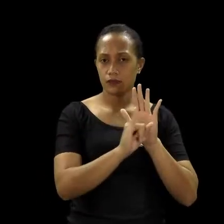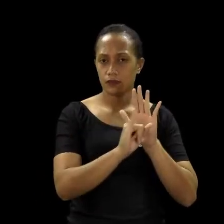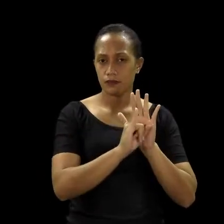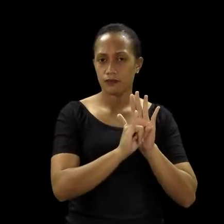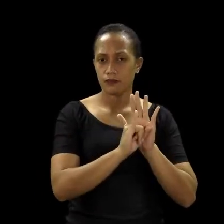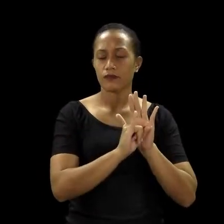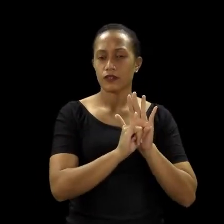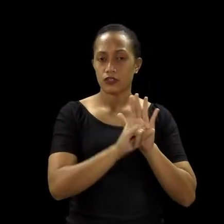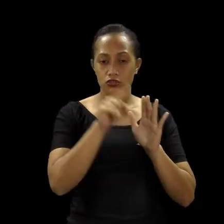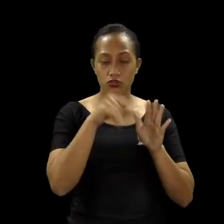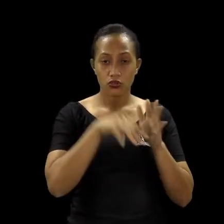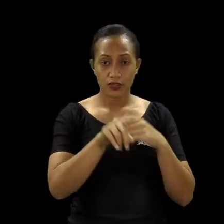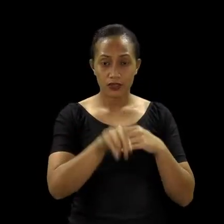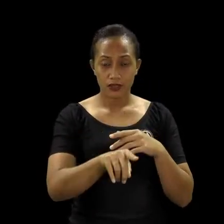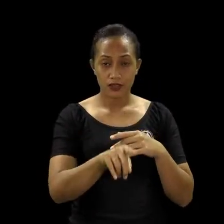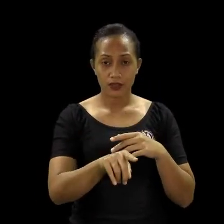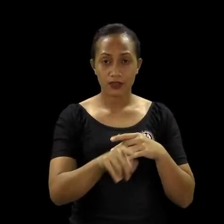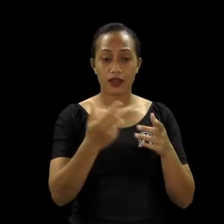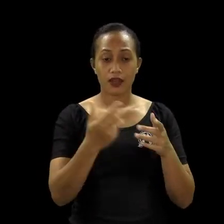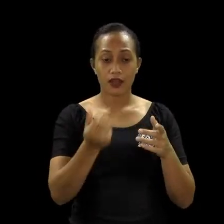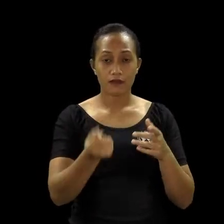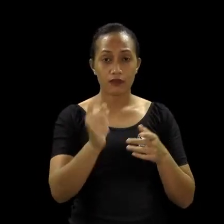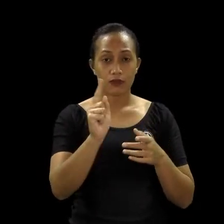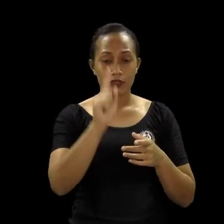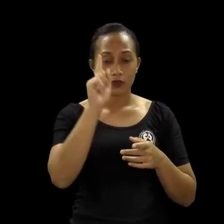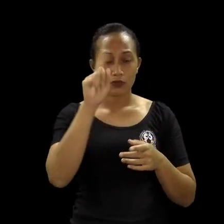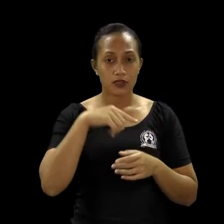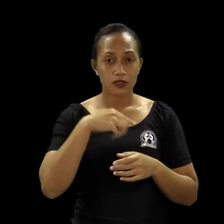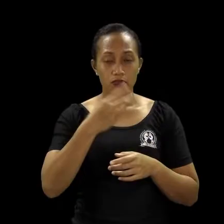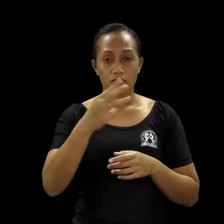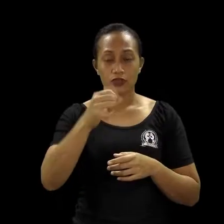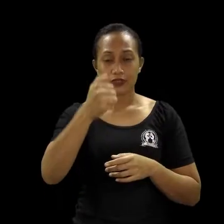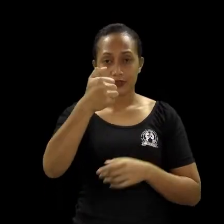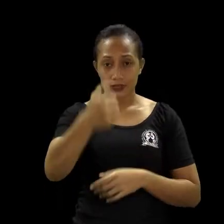computed all of this inside the parentheses, I got